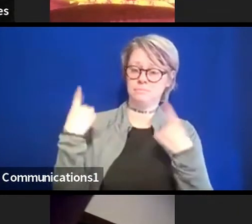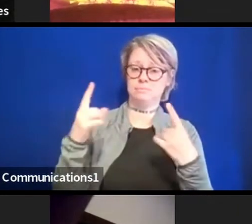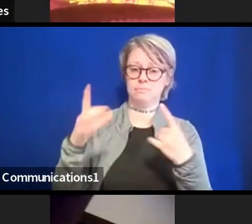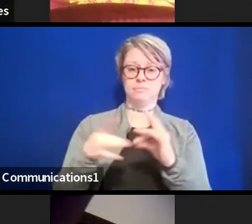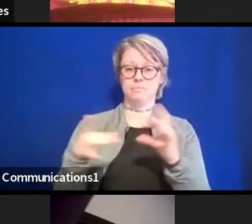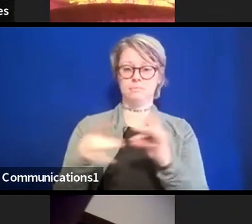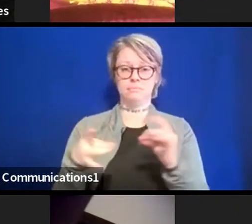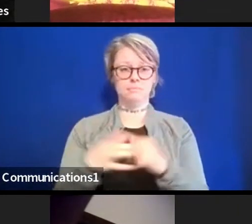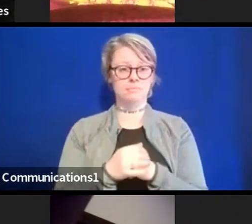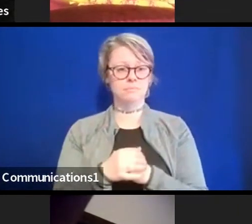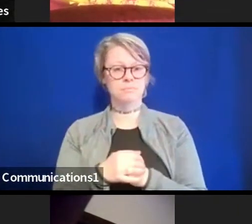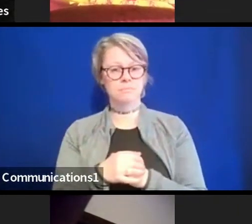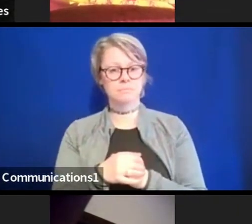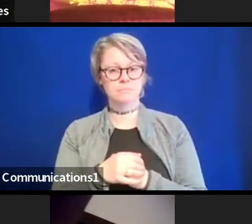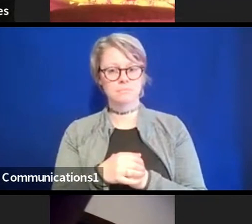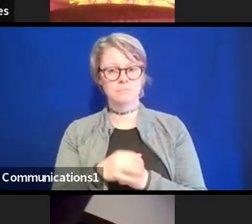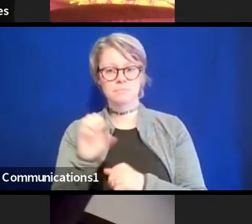said? Sandra, sure.